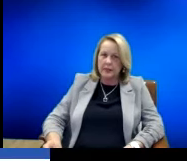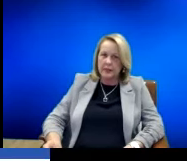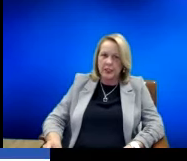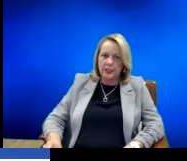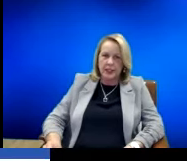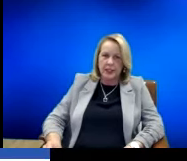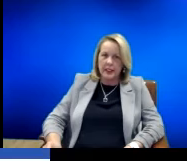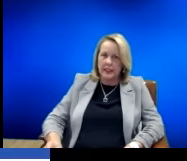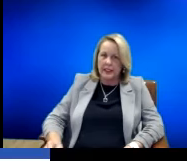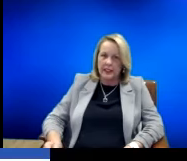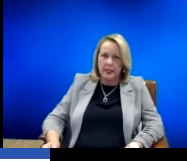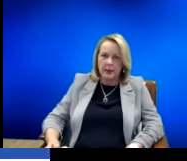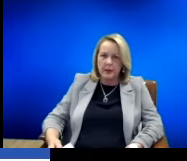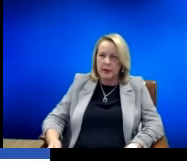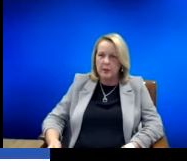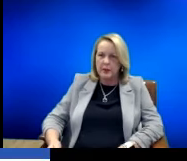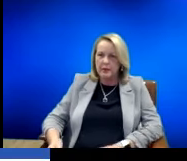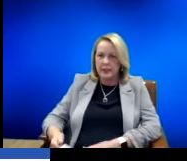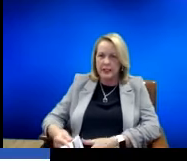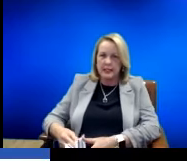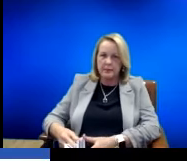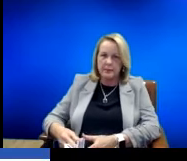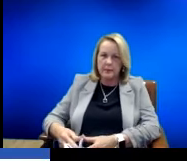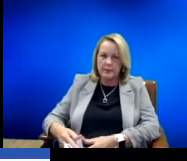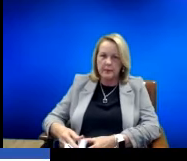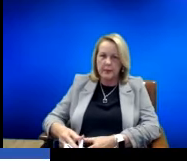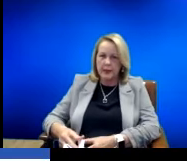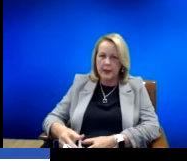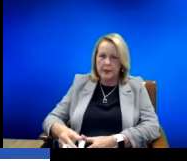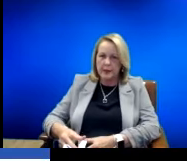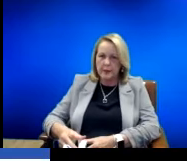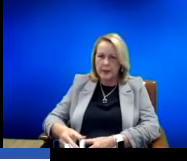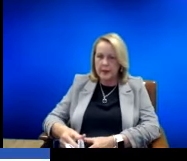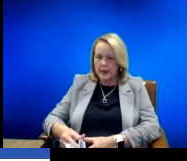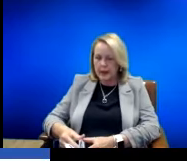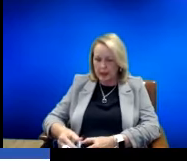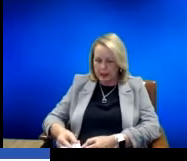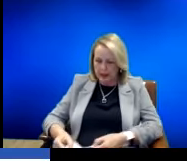of beneficiary, no enrollment fee.